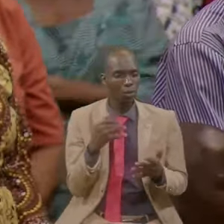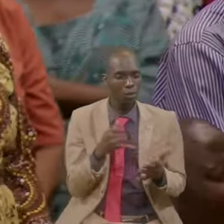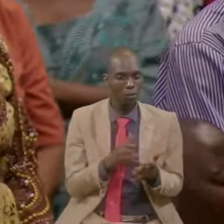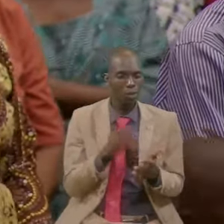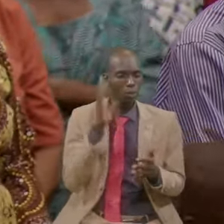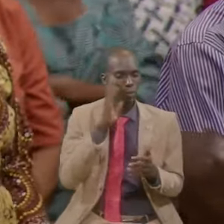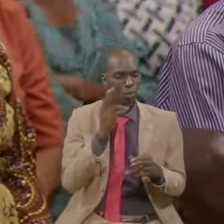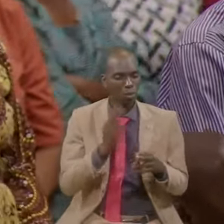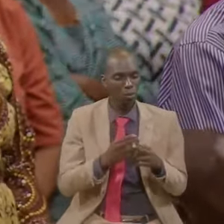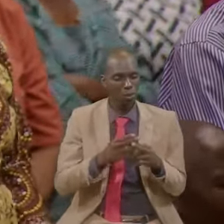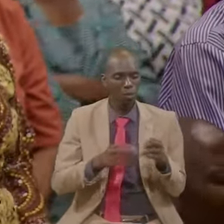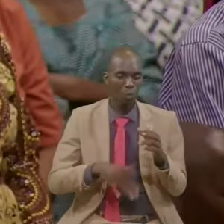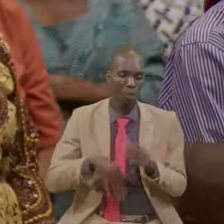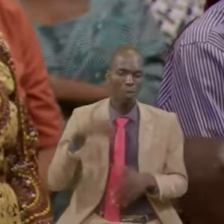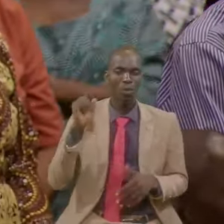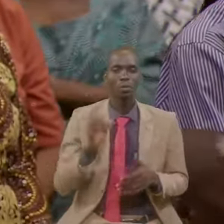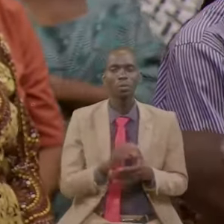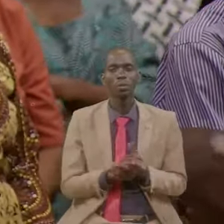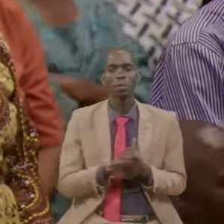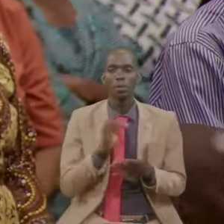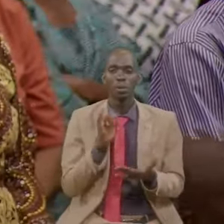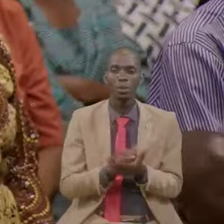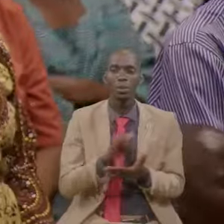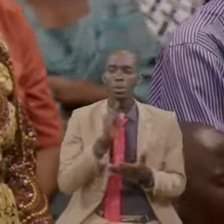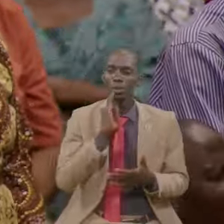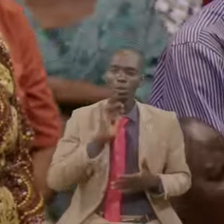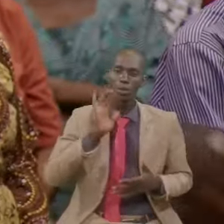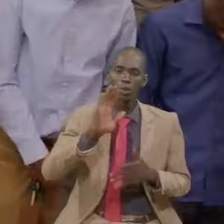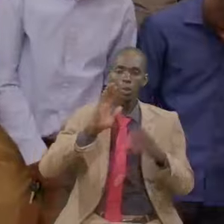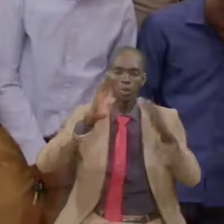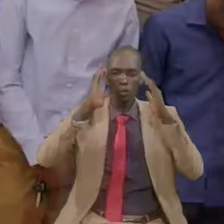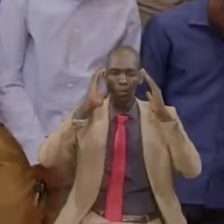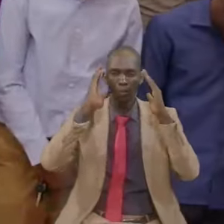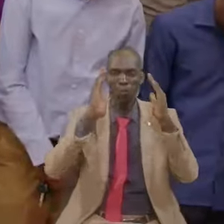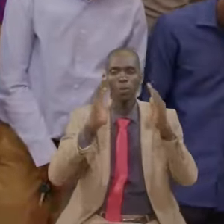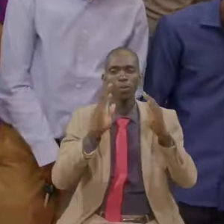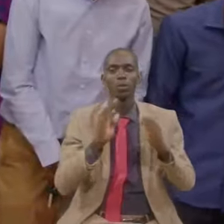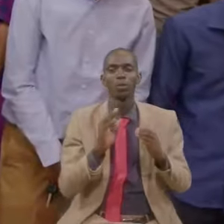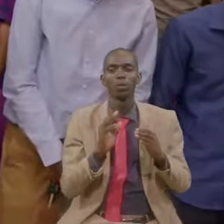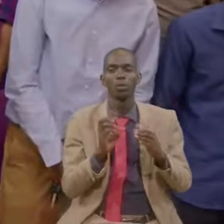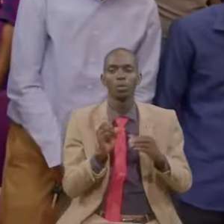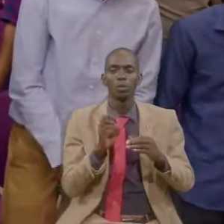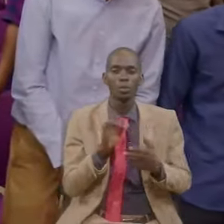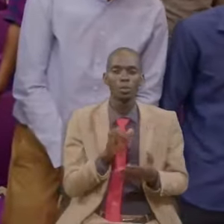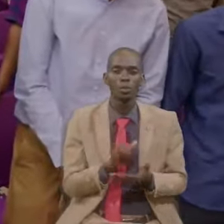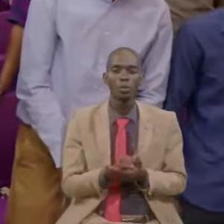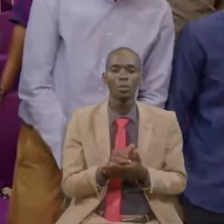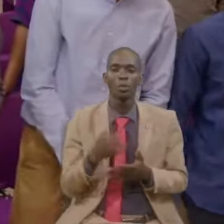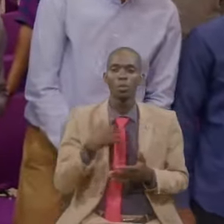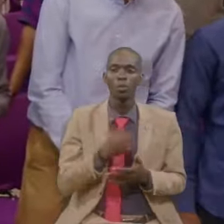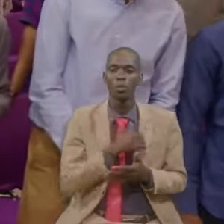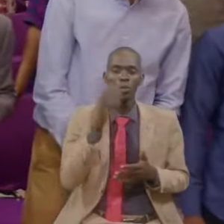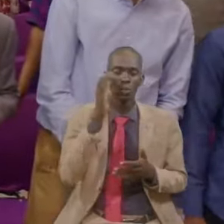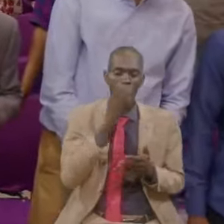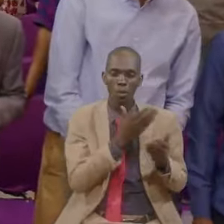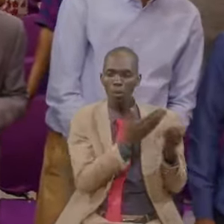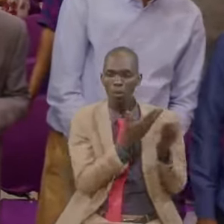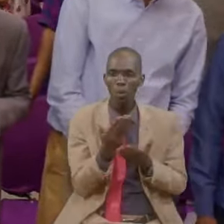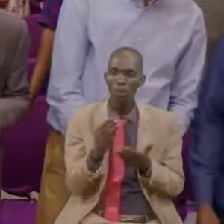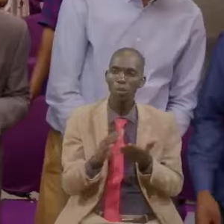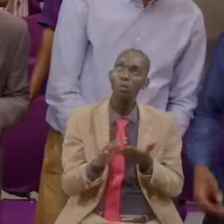out. That's your focus. So we'll bring God glory.